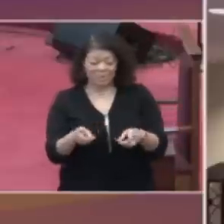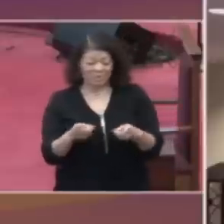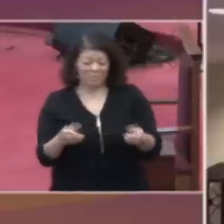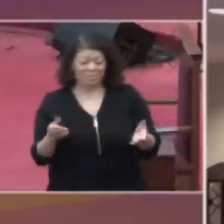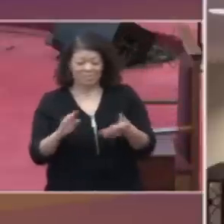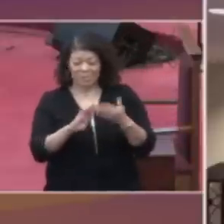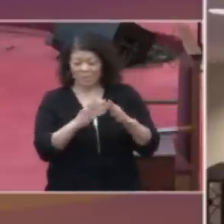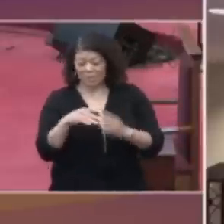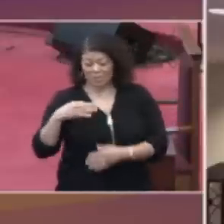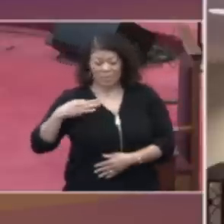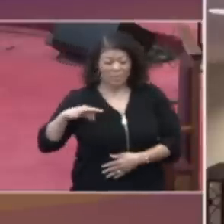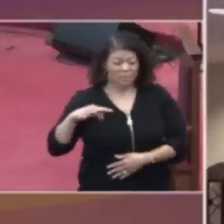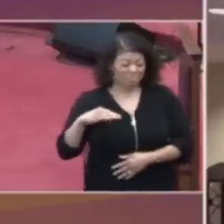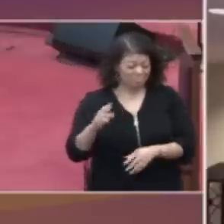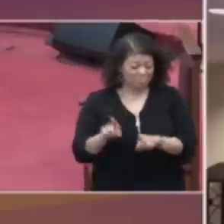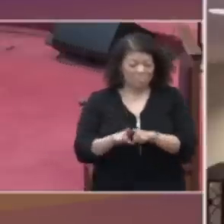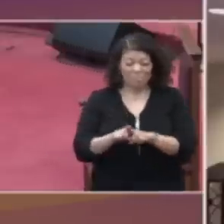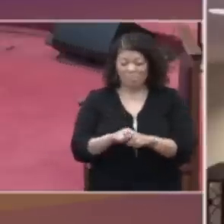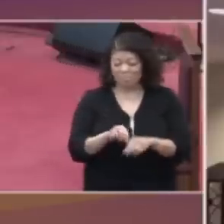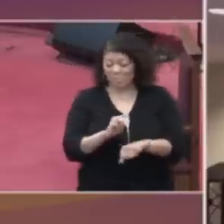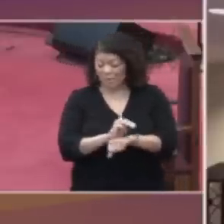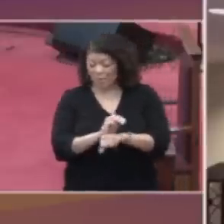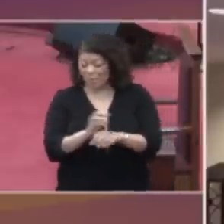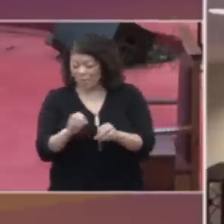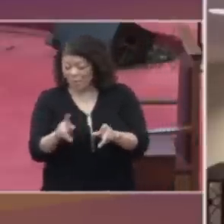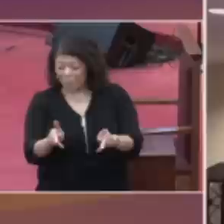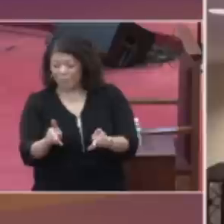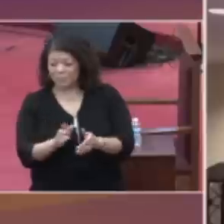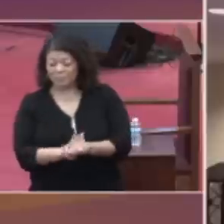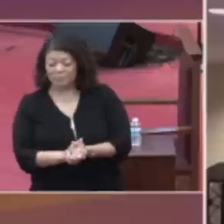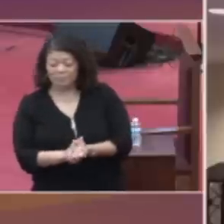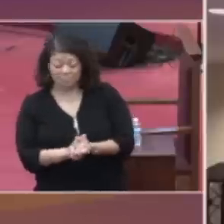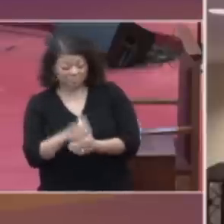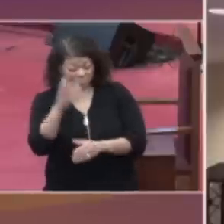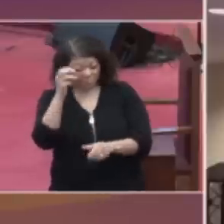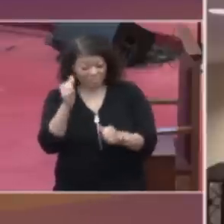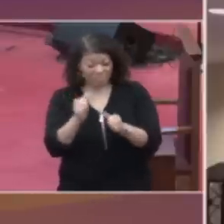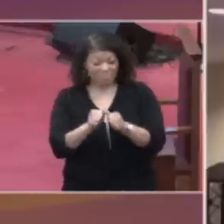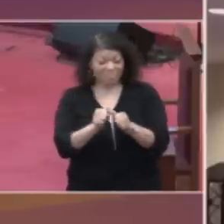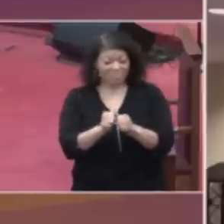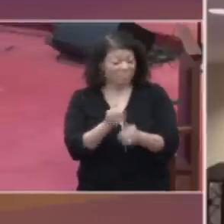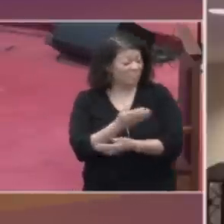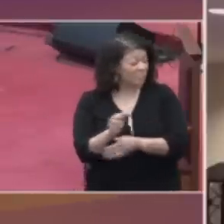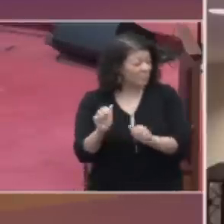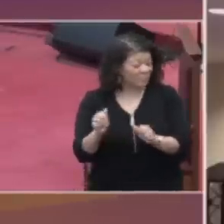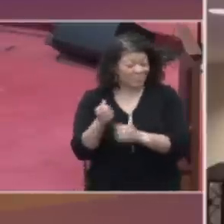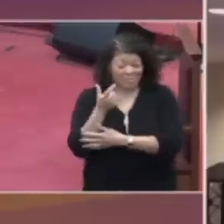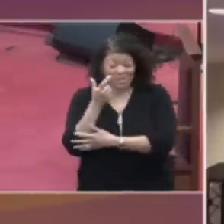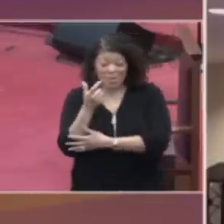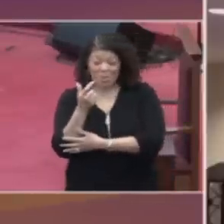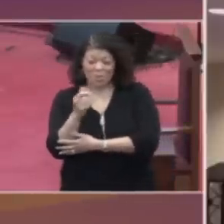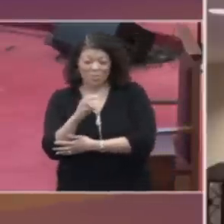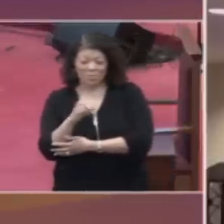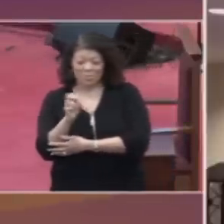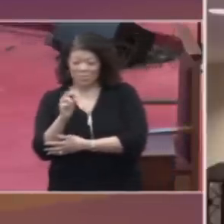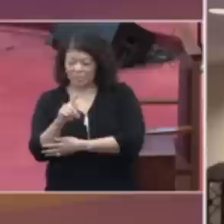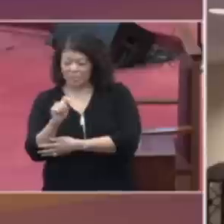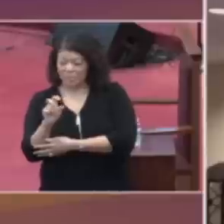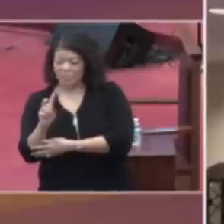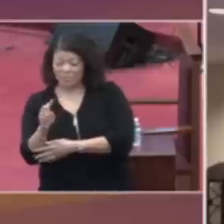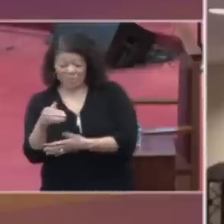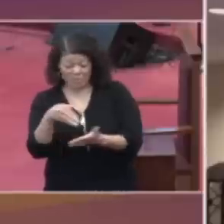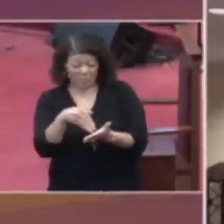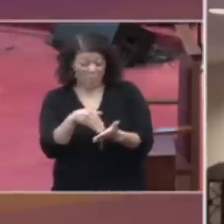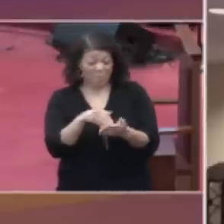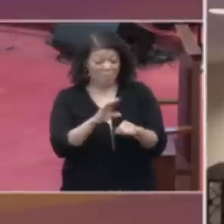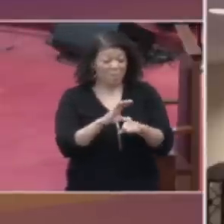city of Pittsburgh, and ministry opportunities. And remember, if you would like to rewatch this episode of Mount TV,